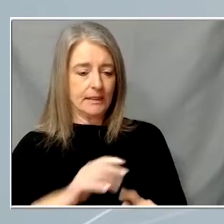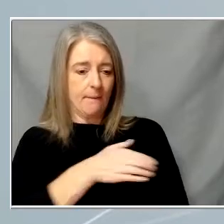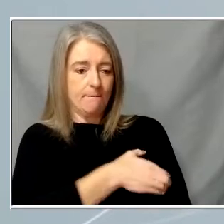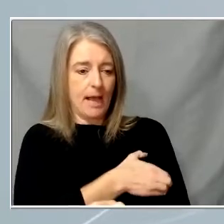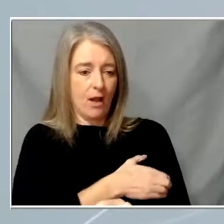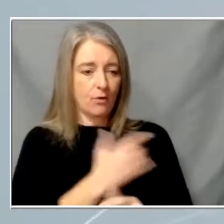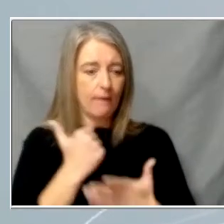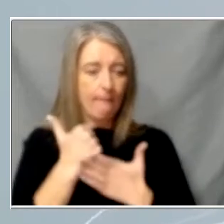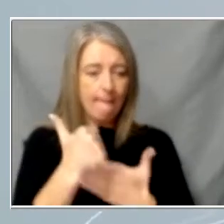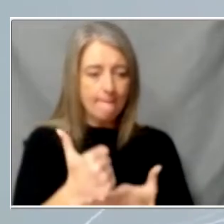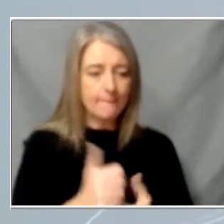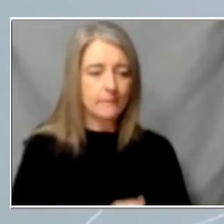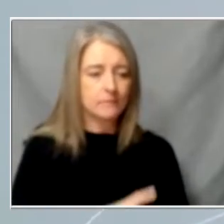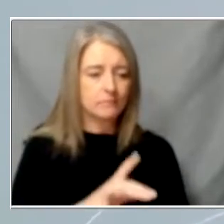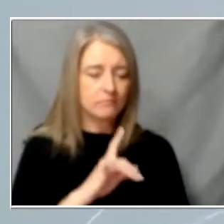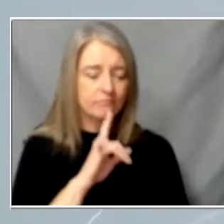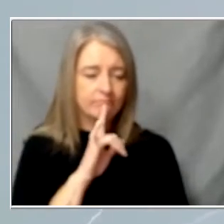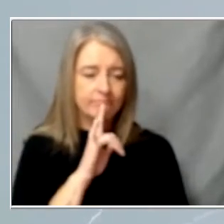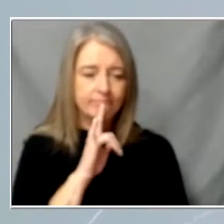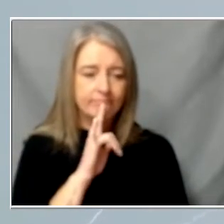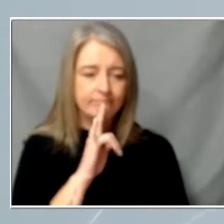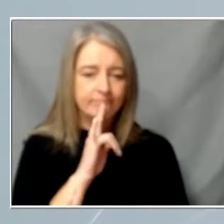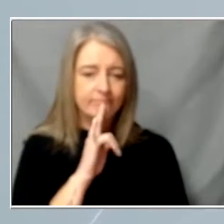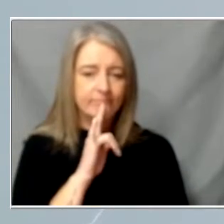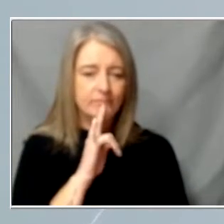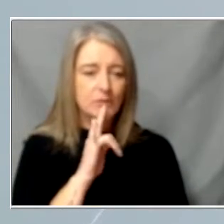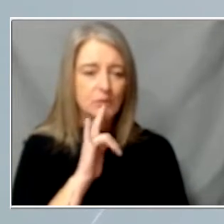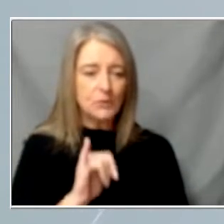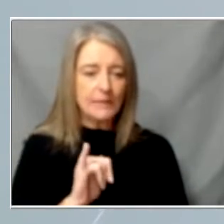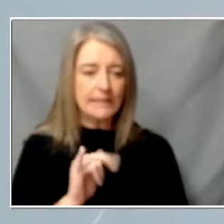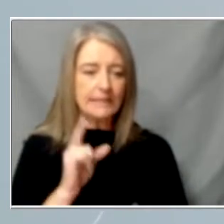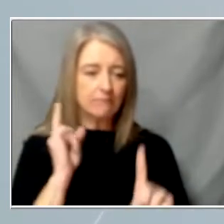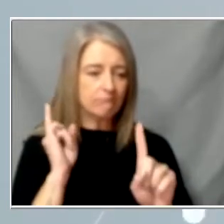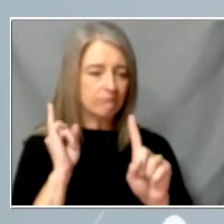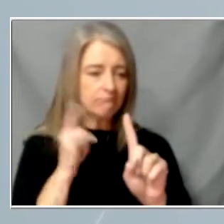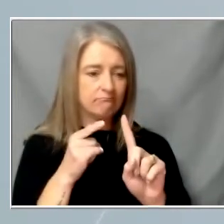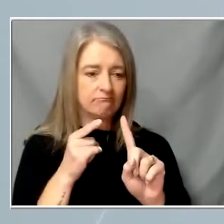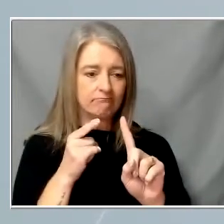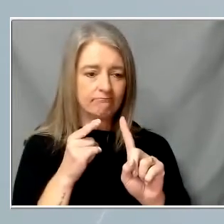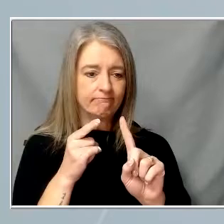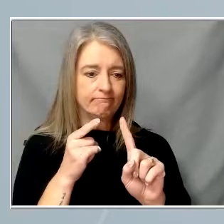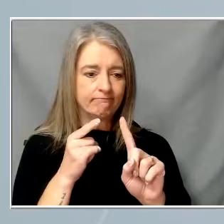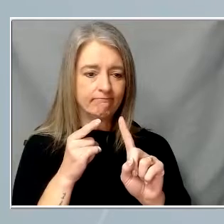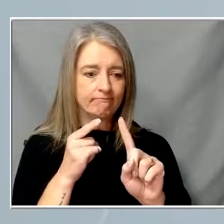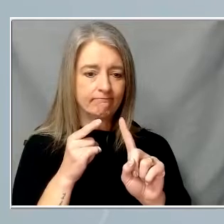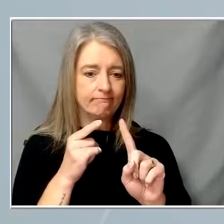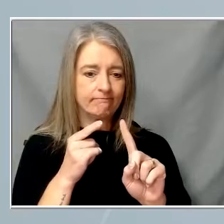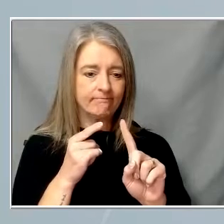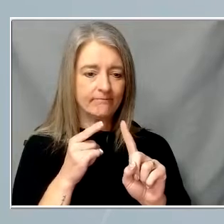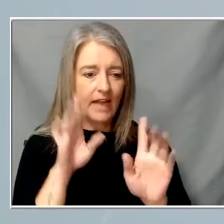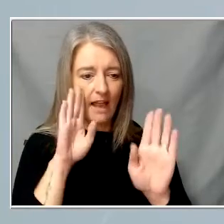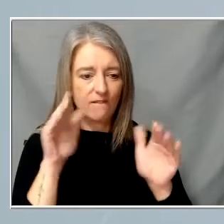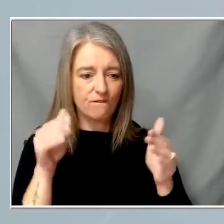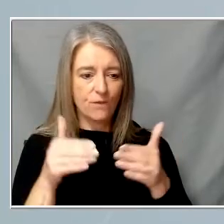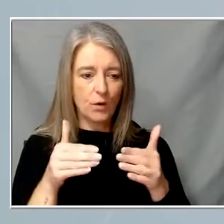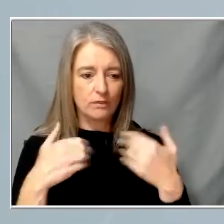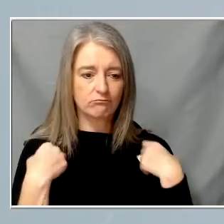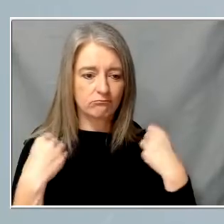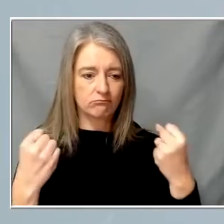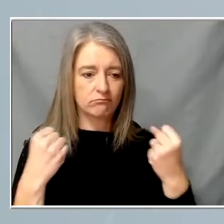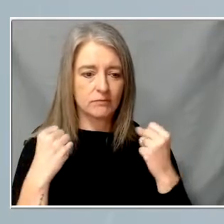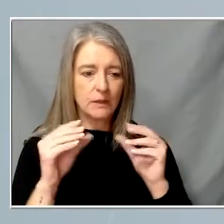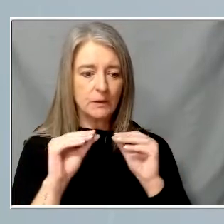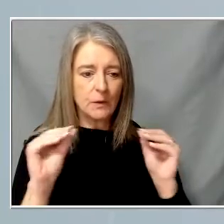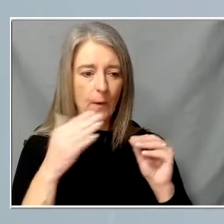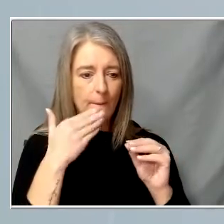you? Oh, it's one of the main things that I like to focus on. I mean, there is no better way